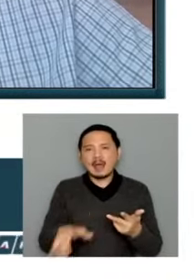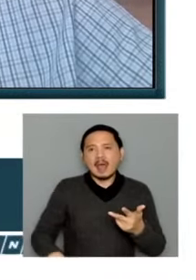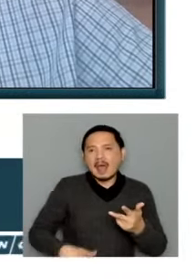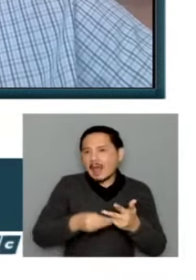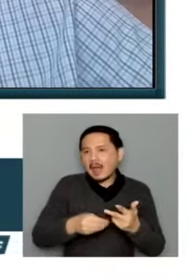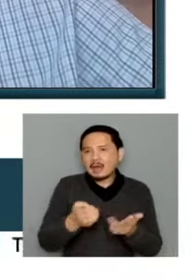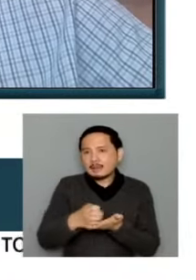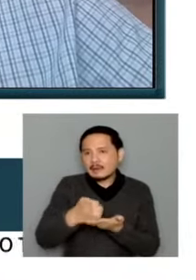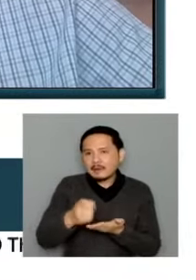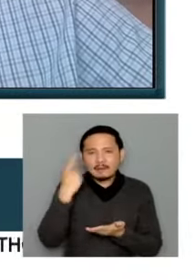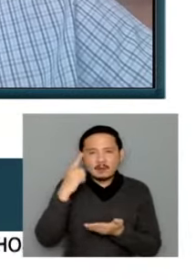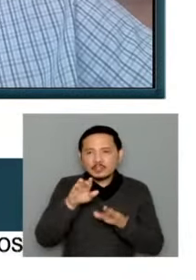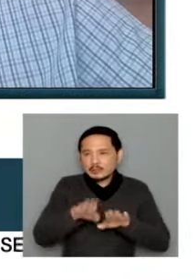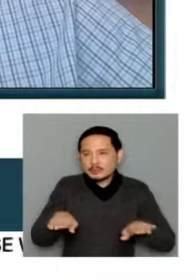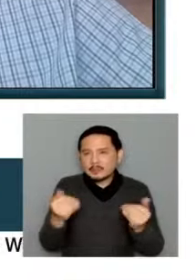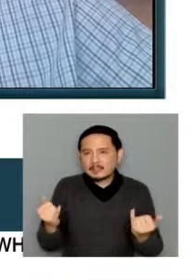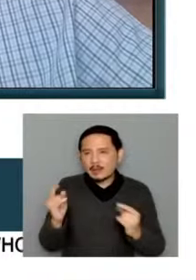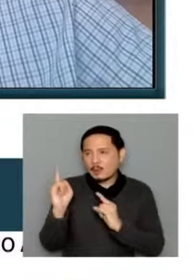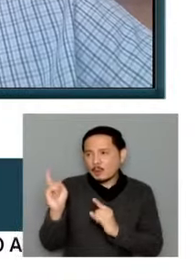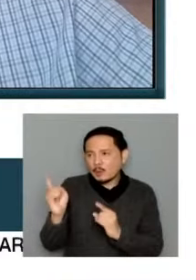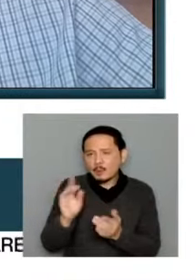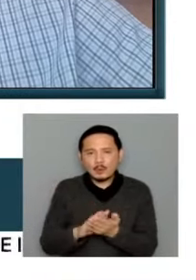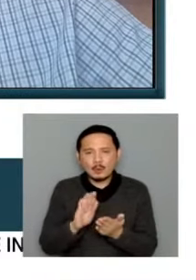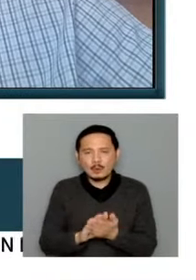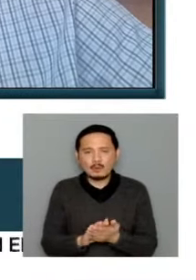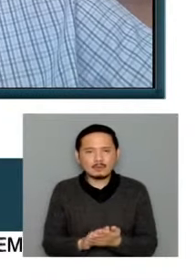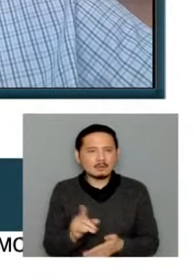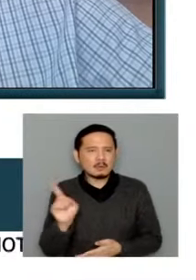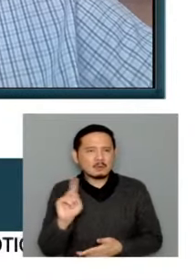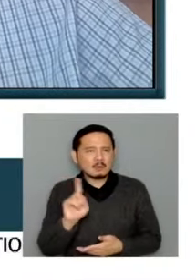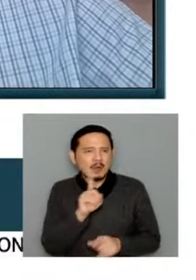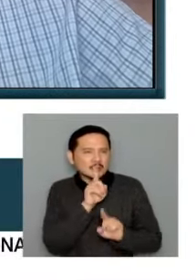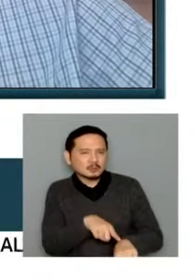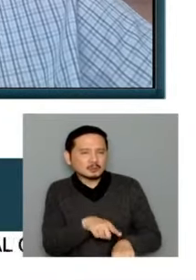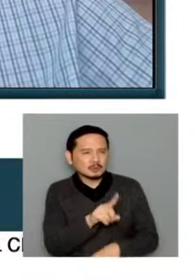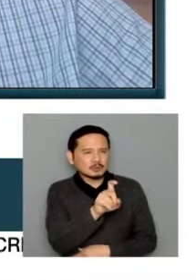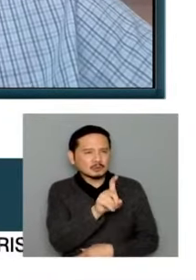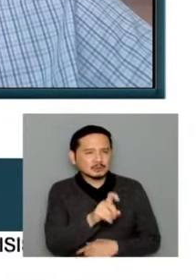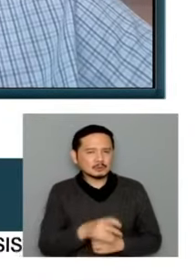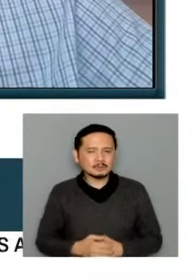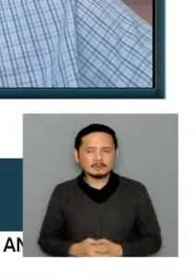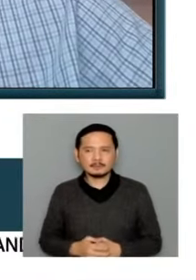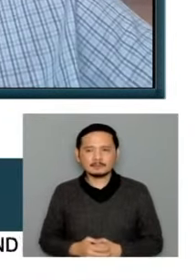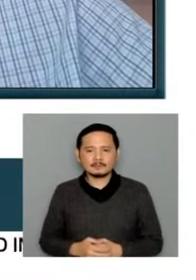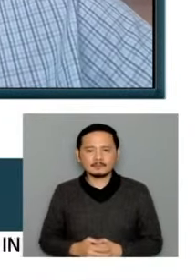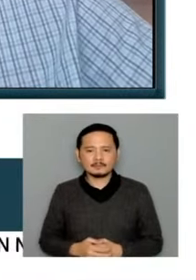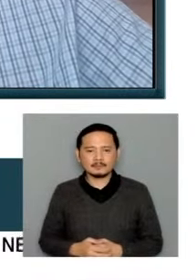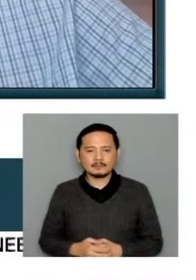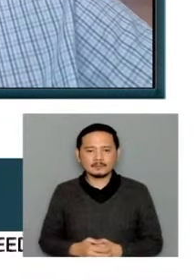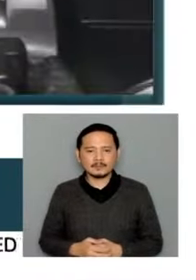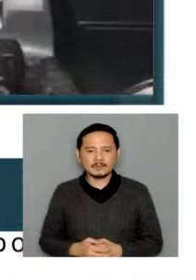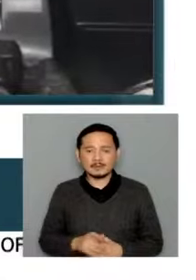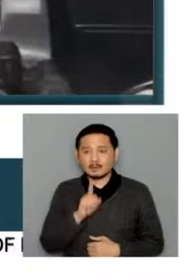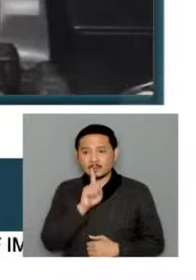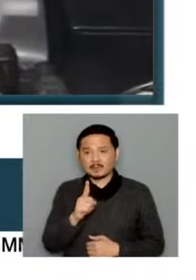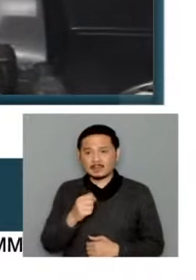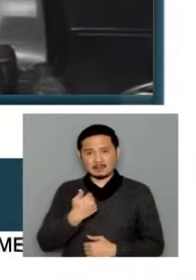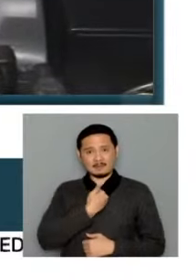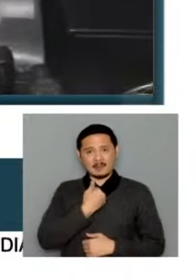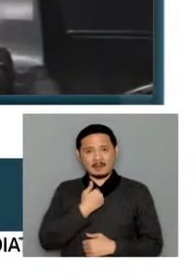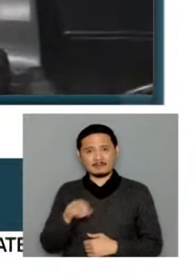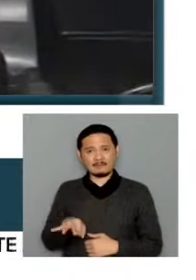the kids who are still going to school. What do you say to that concern? Hindi dapat siguro manggaling sa pockets